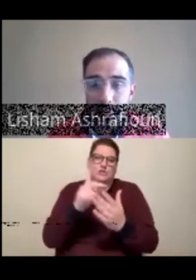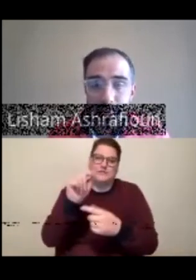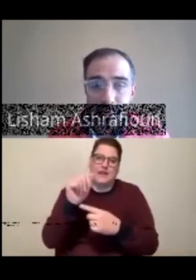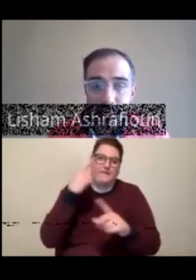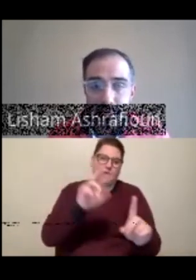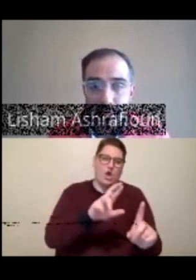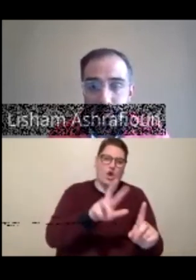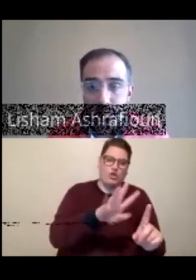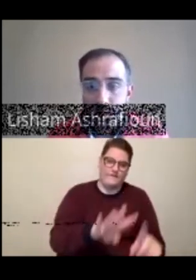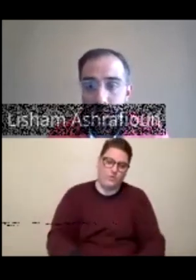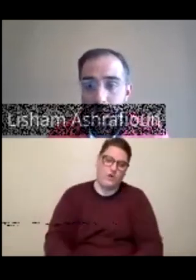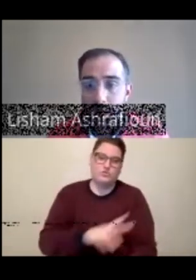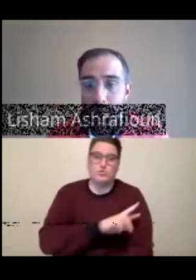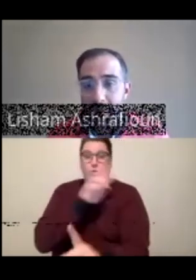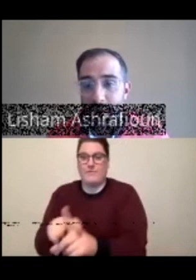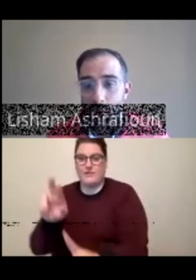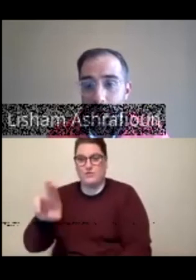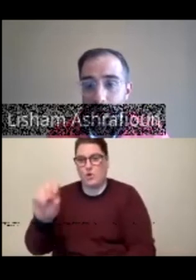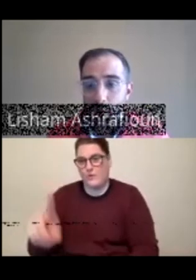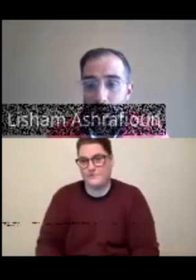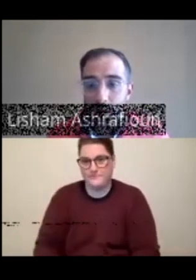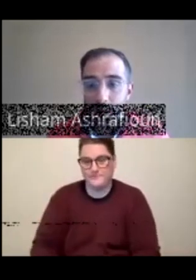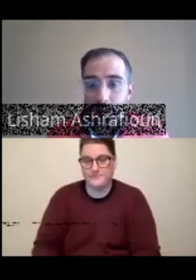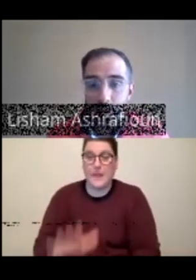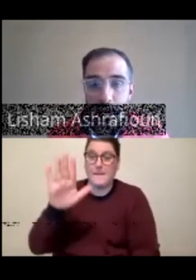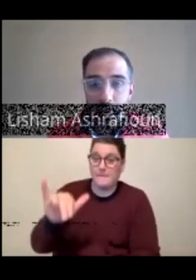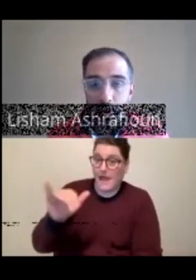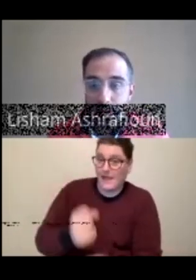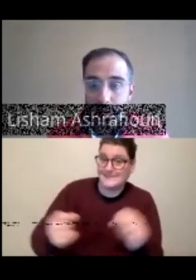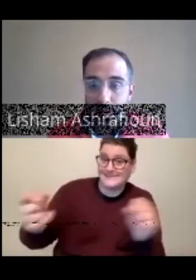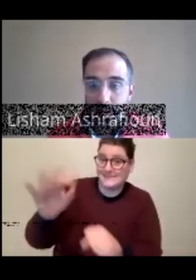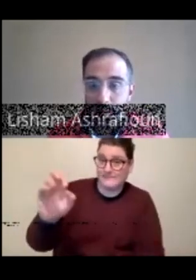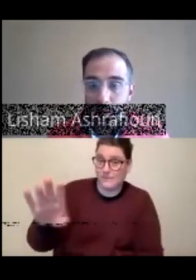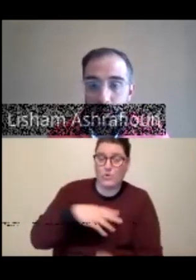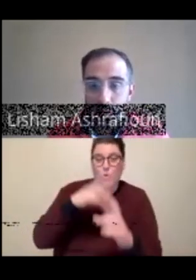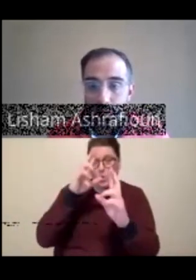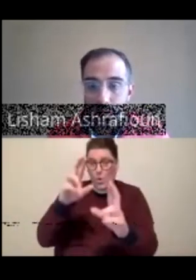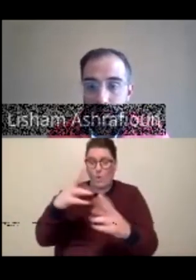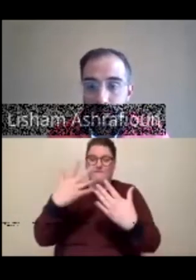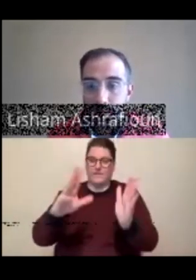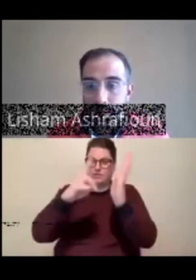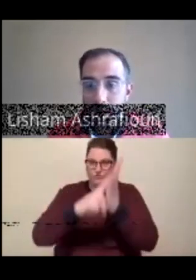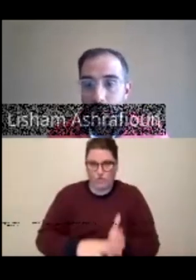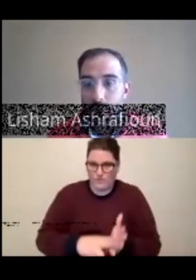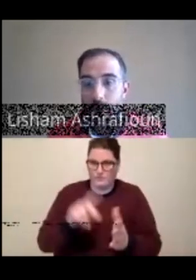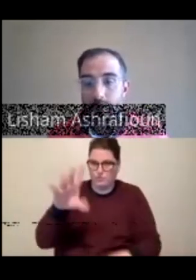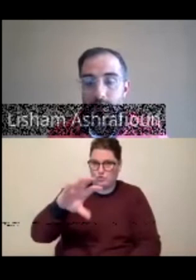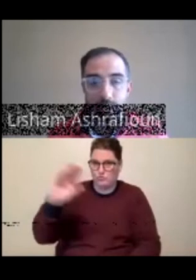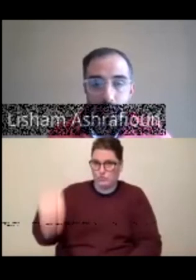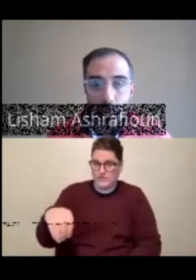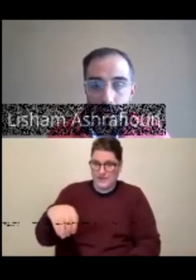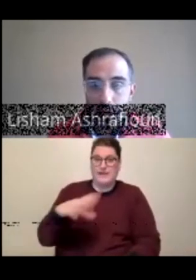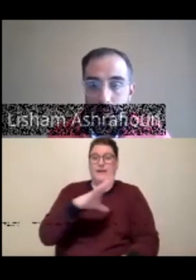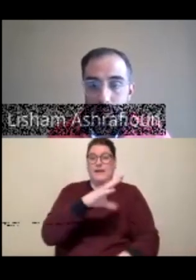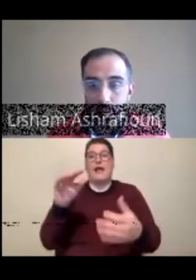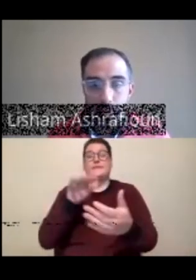R01. And then by February, we are looking to have our entire sample enrolled, and the